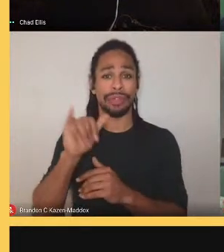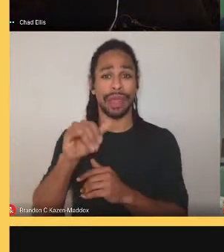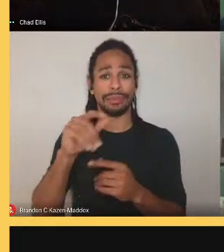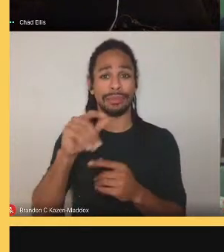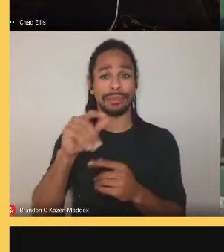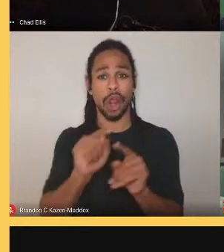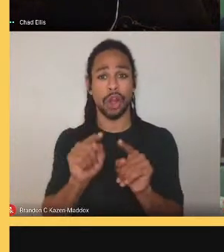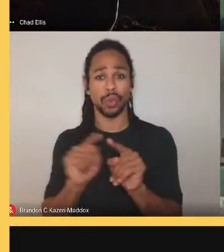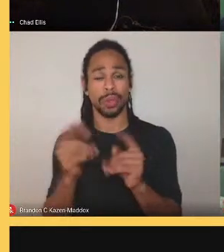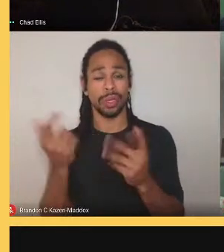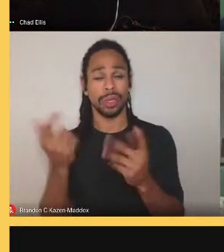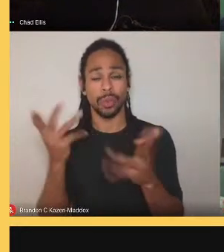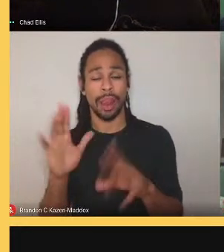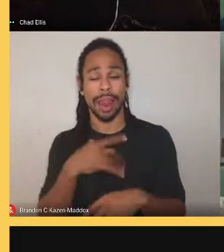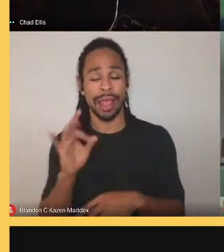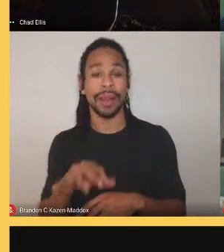Stories.